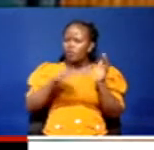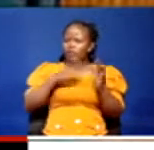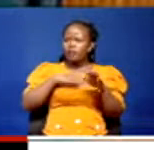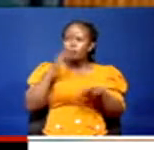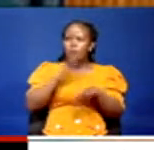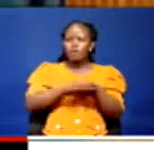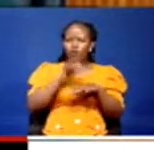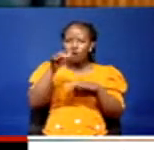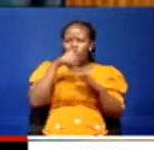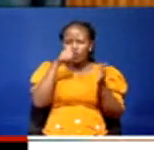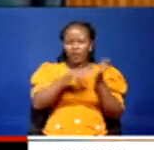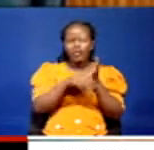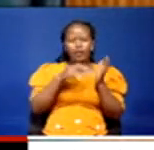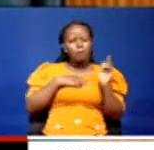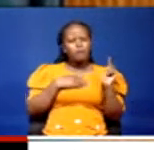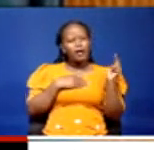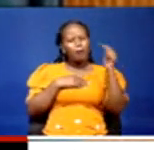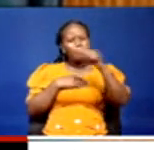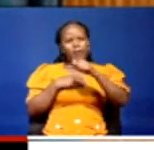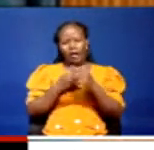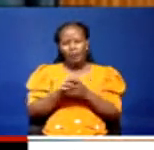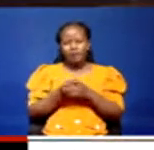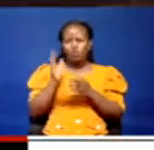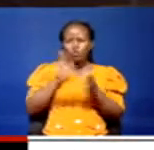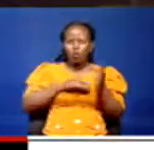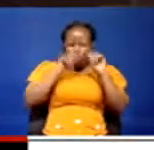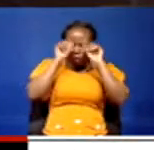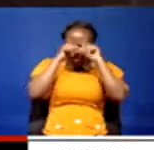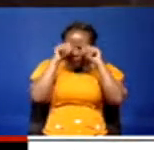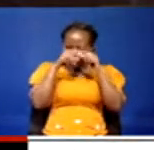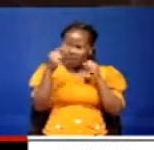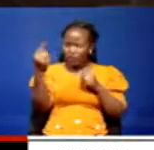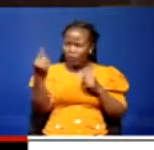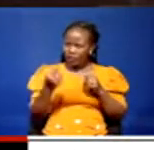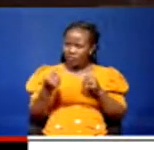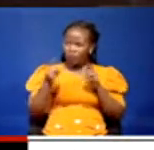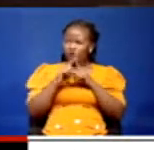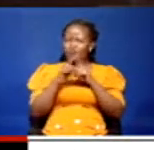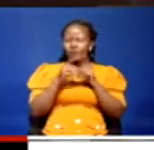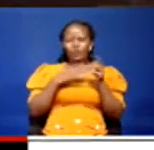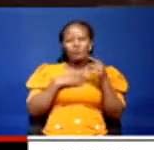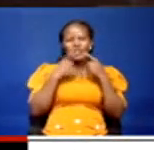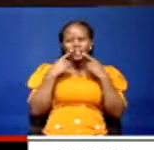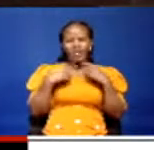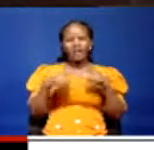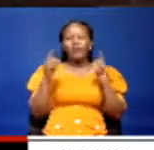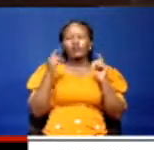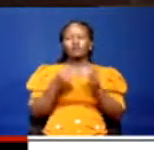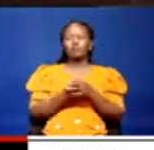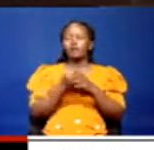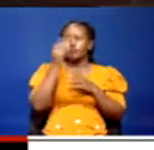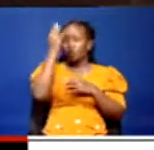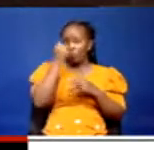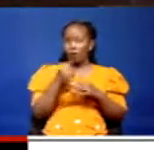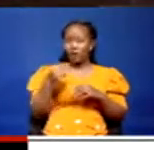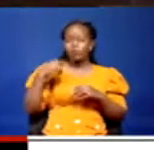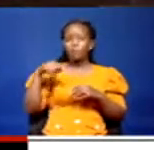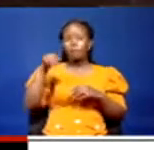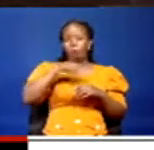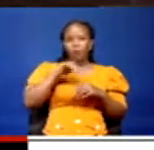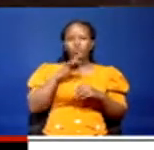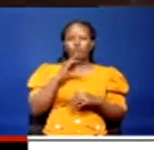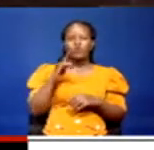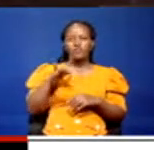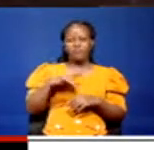coming. And Mother comes and I just make an announcement. Because we have been feeling as Maendeleo,